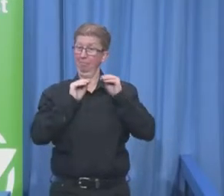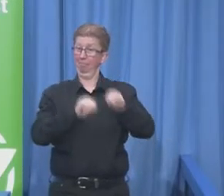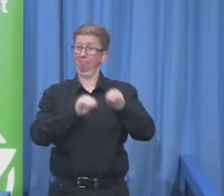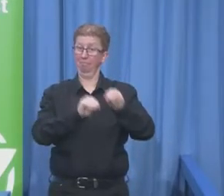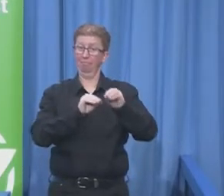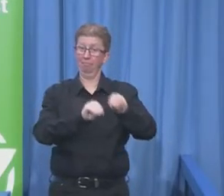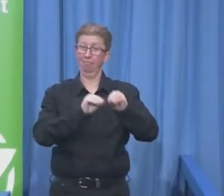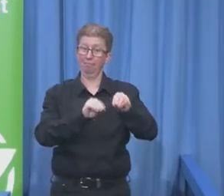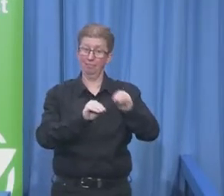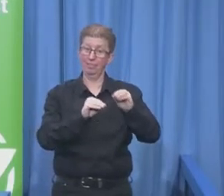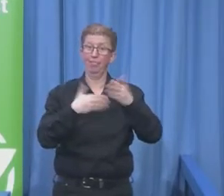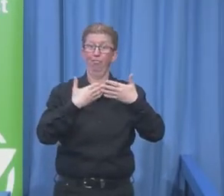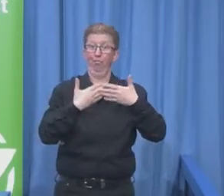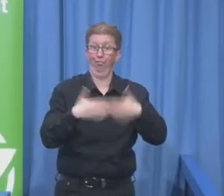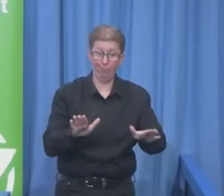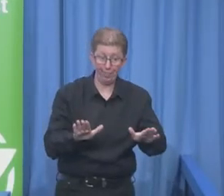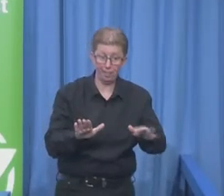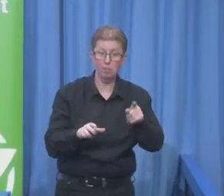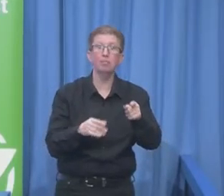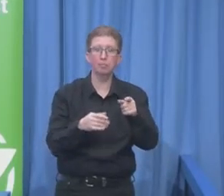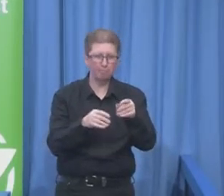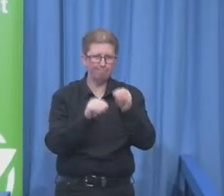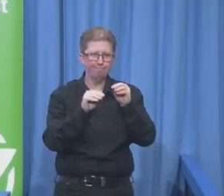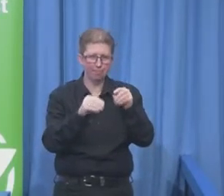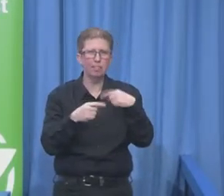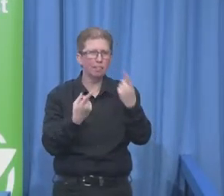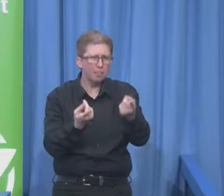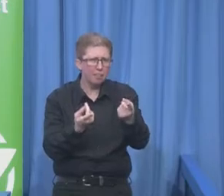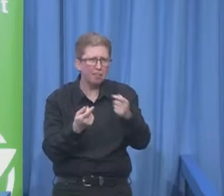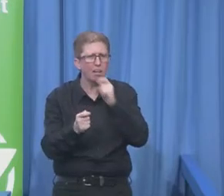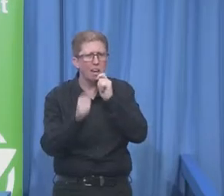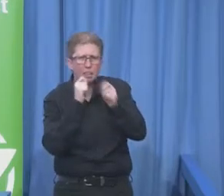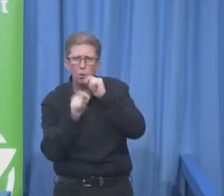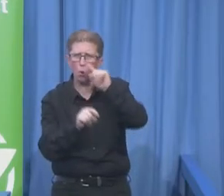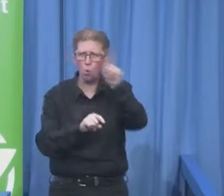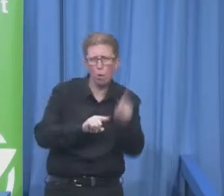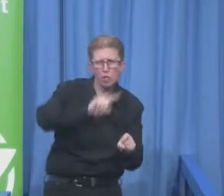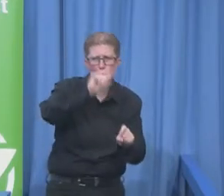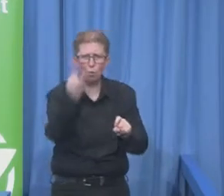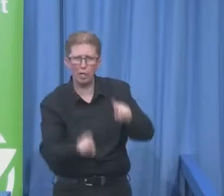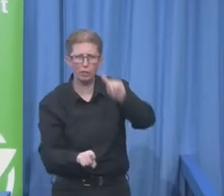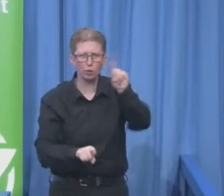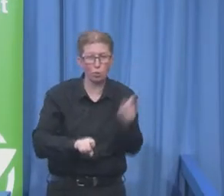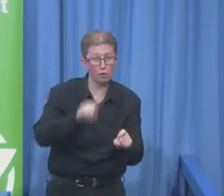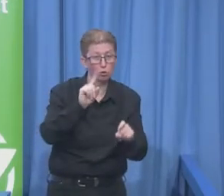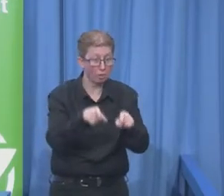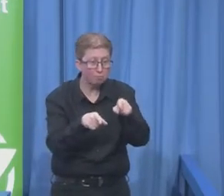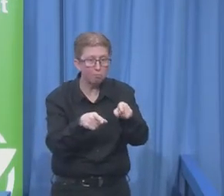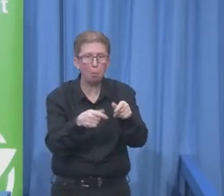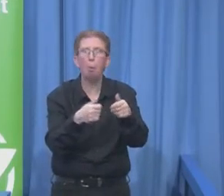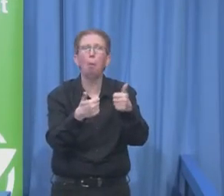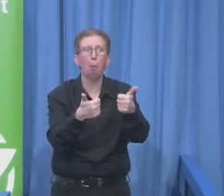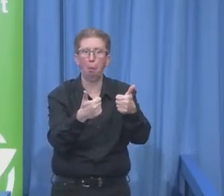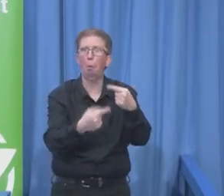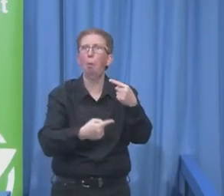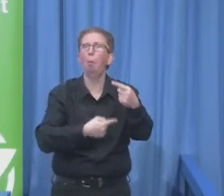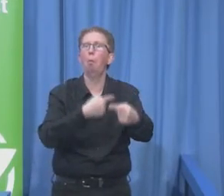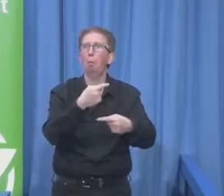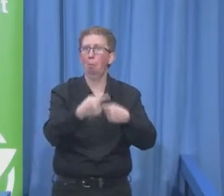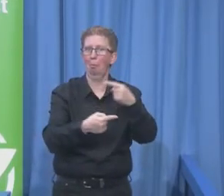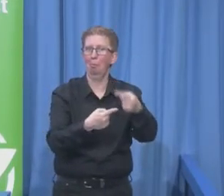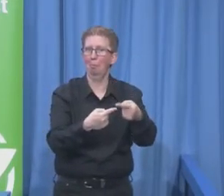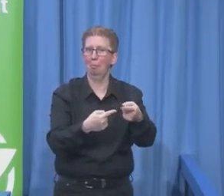by the organization itself, and the remaining candidates often get deployed with other organizations